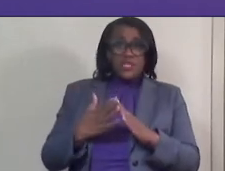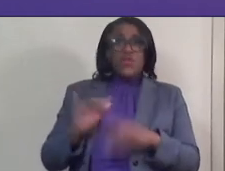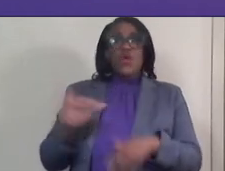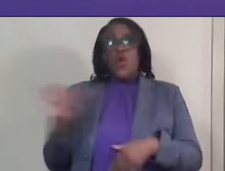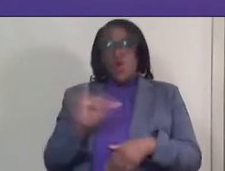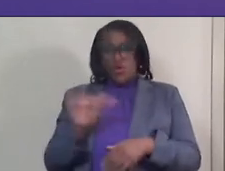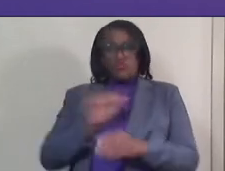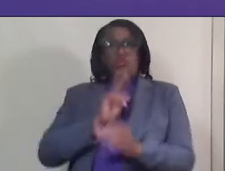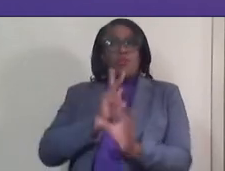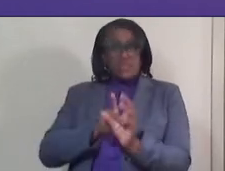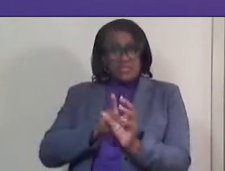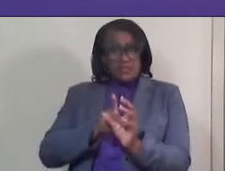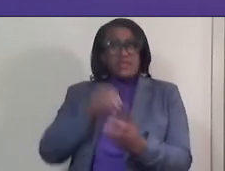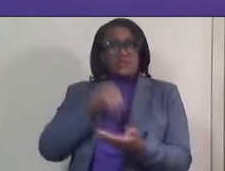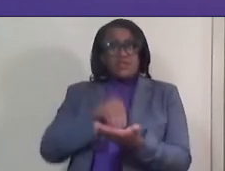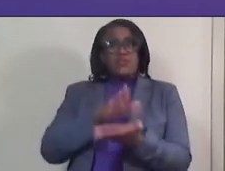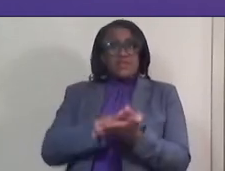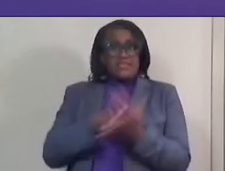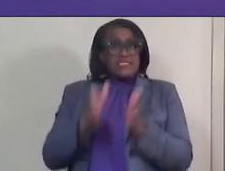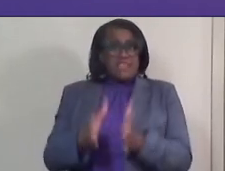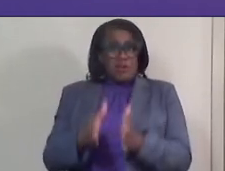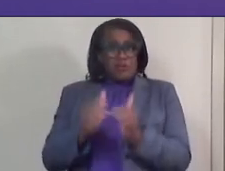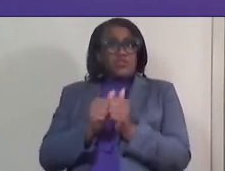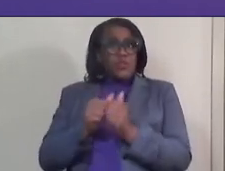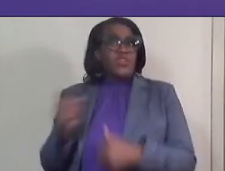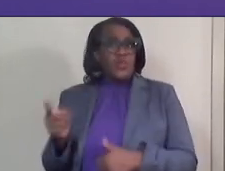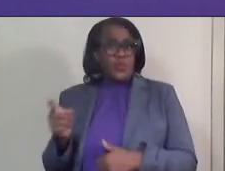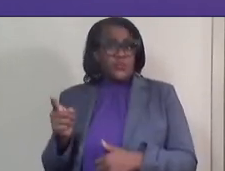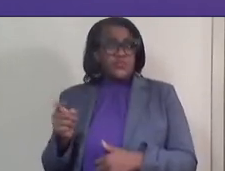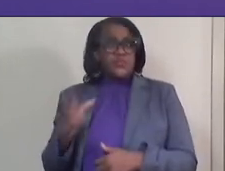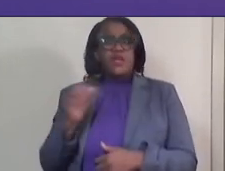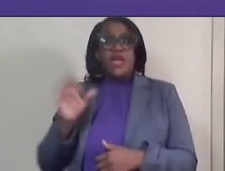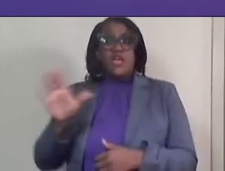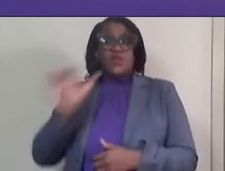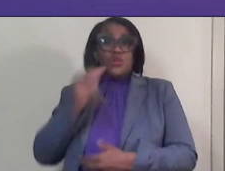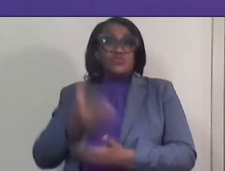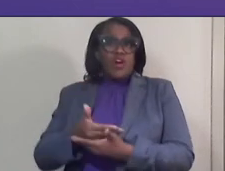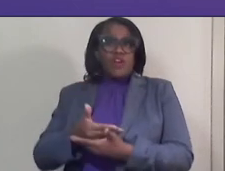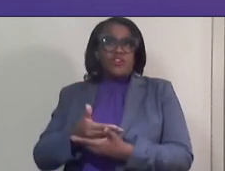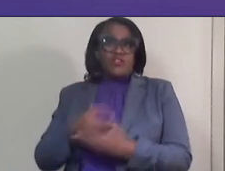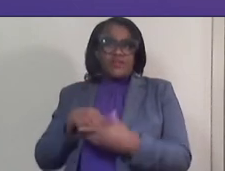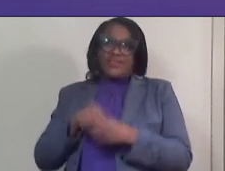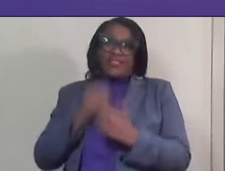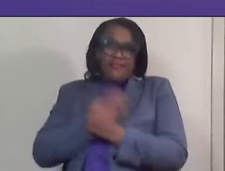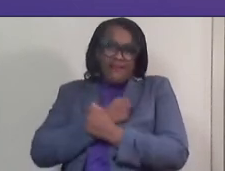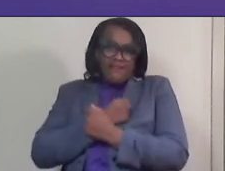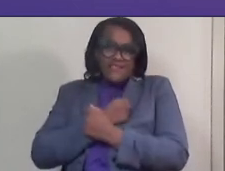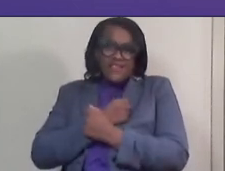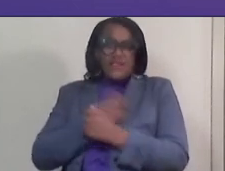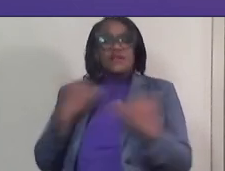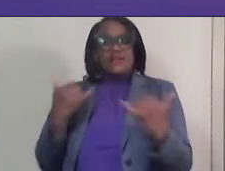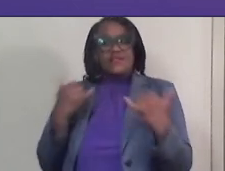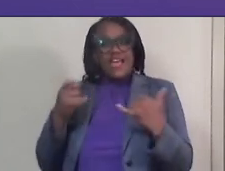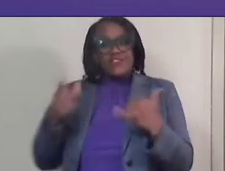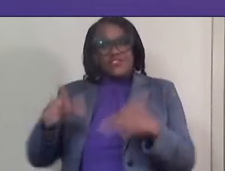as documentarians with you. And then your daughter in love, who is now taking the